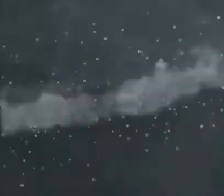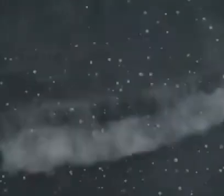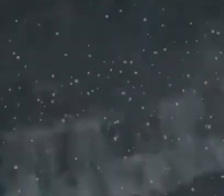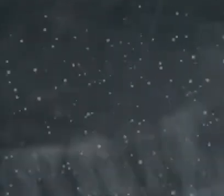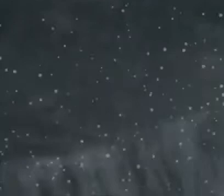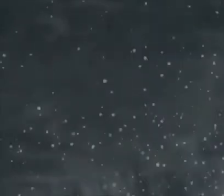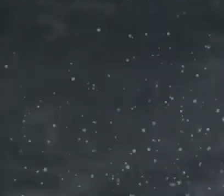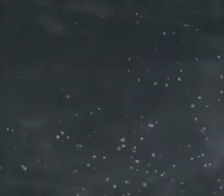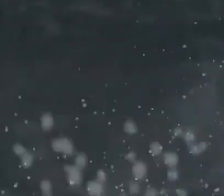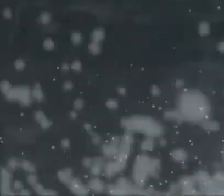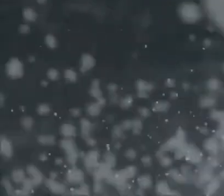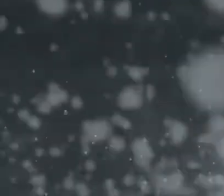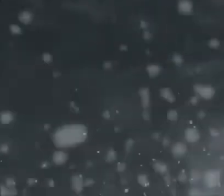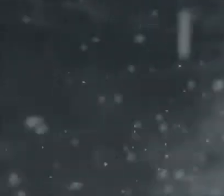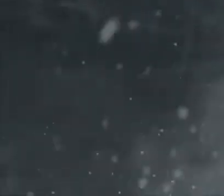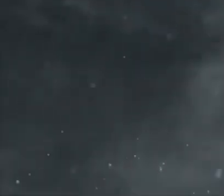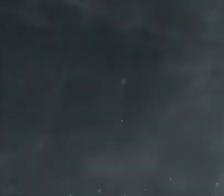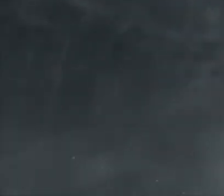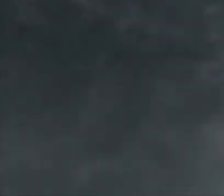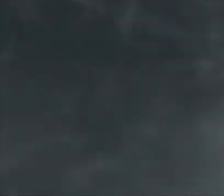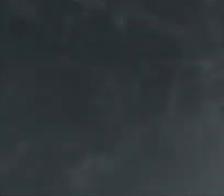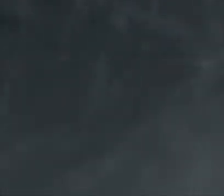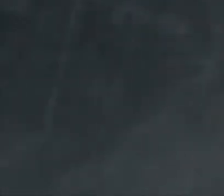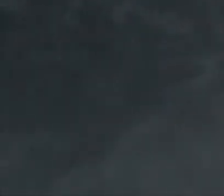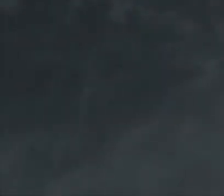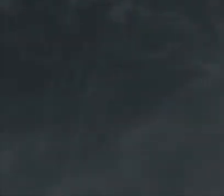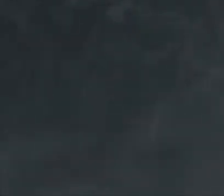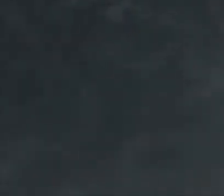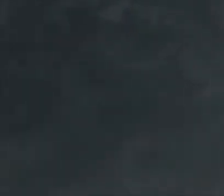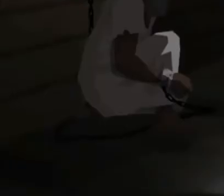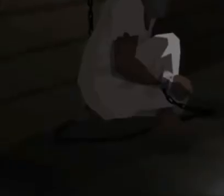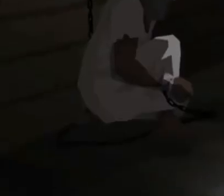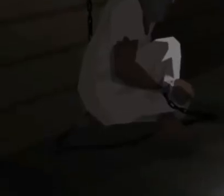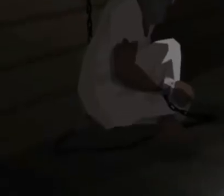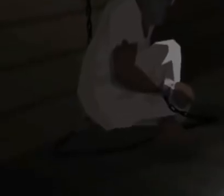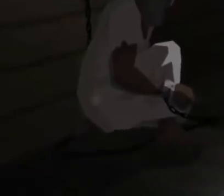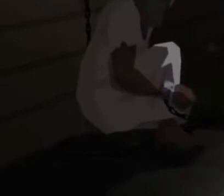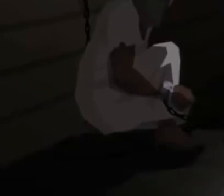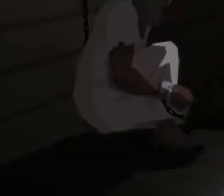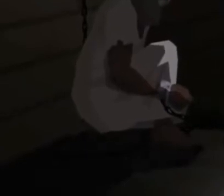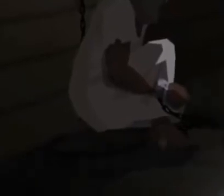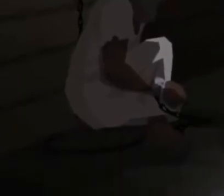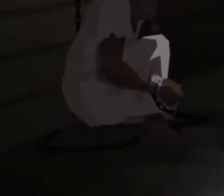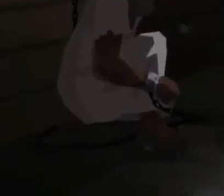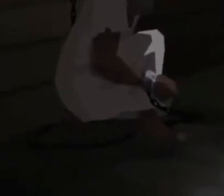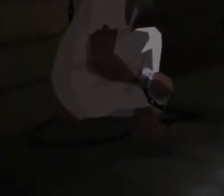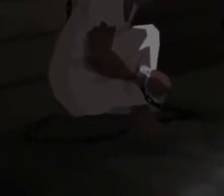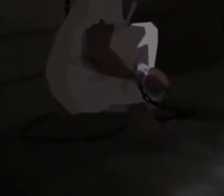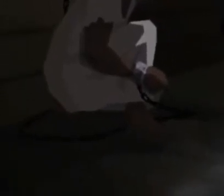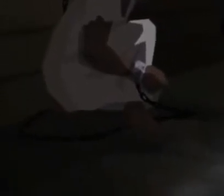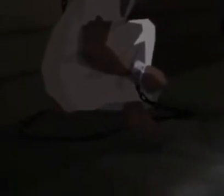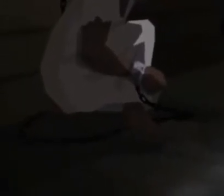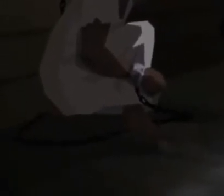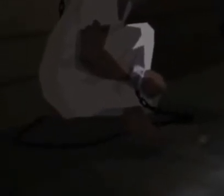Rome, the boat carrying Paul is hit by a violent storm, and everyone freaks out. Except for Paul. He's below deck hosting a